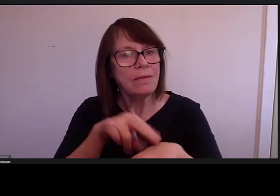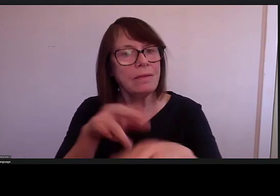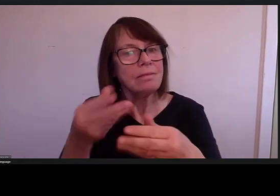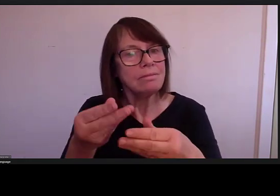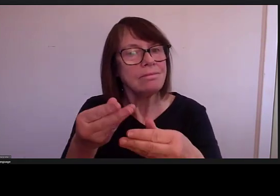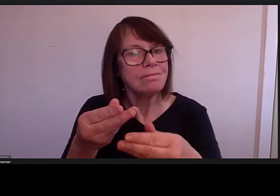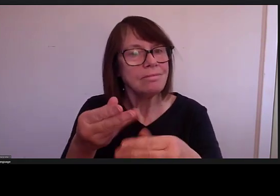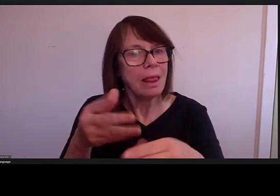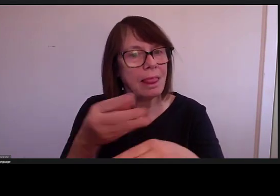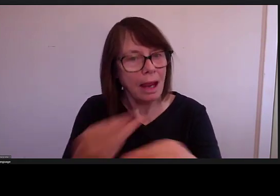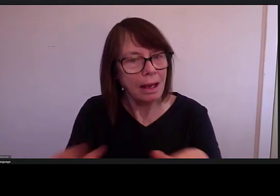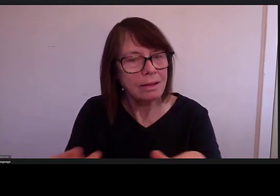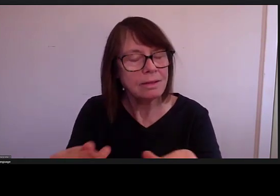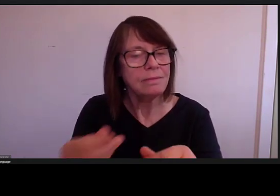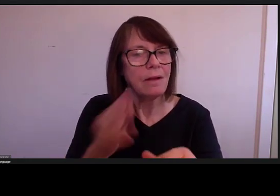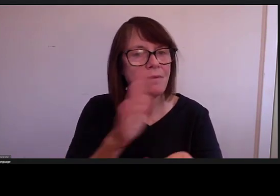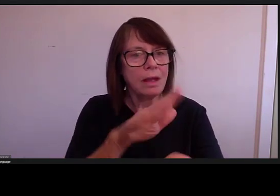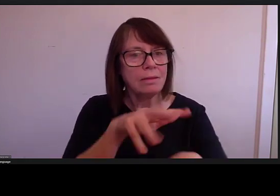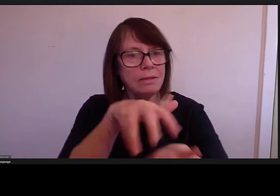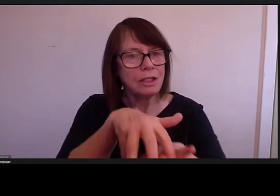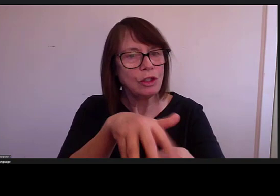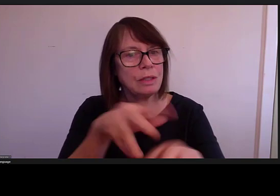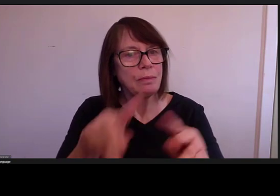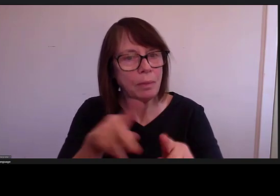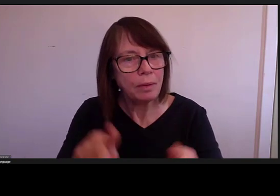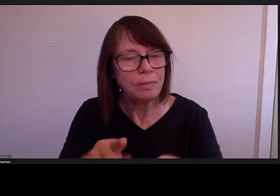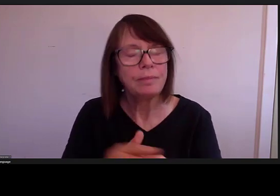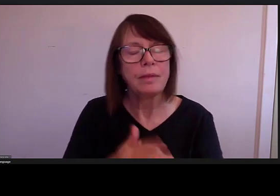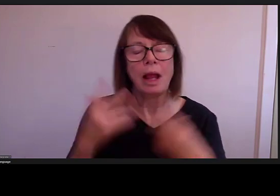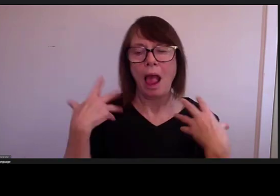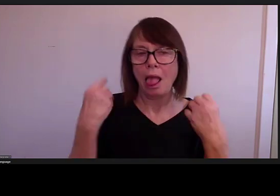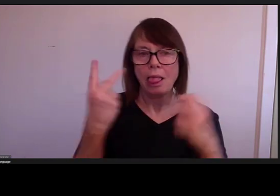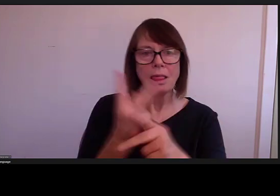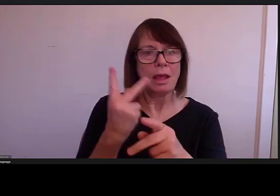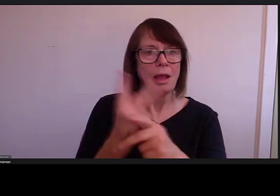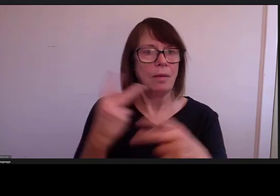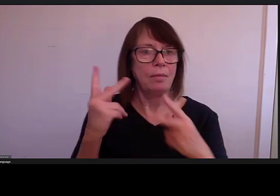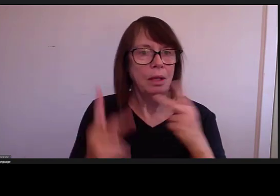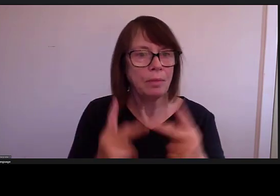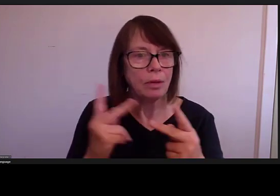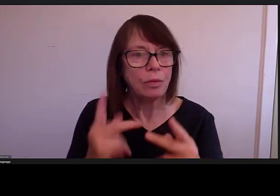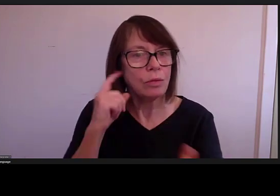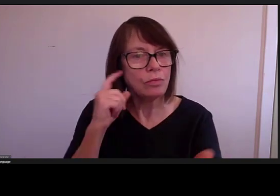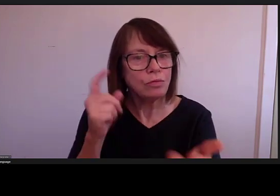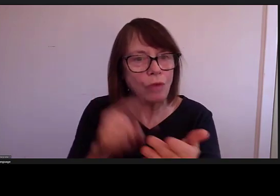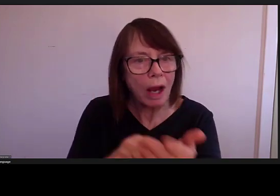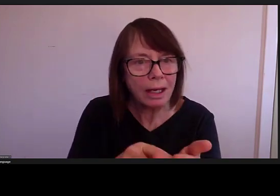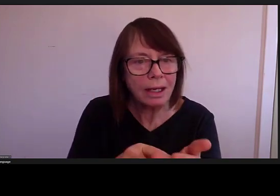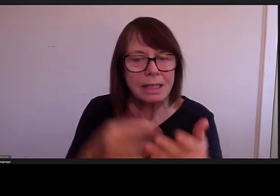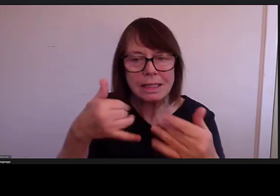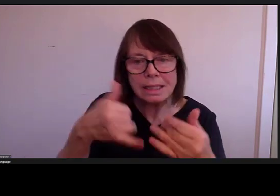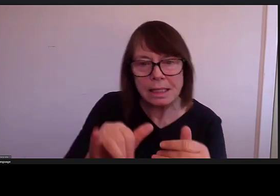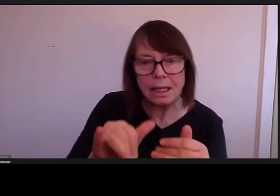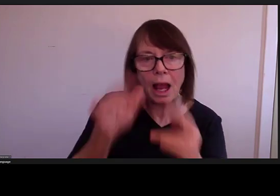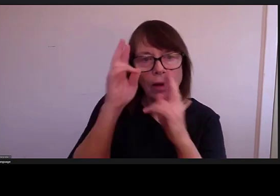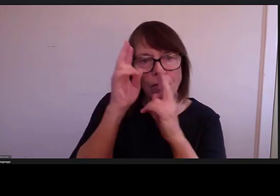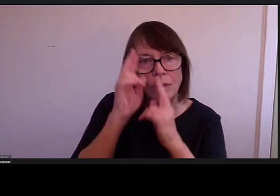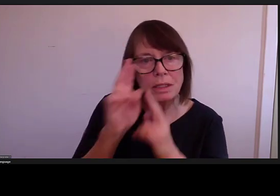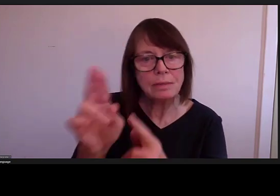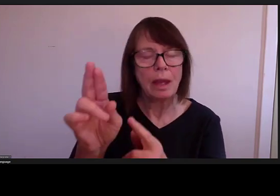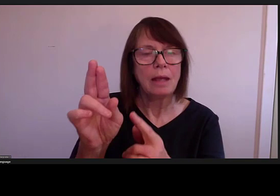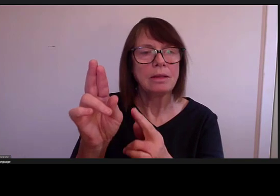Wendat people. At Healthcare Excellence Canada, we recognize that we are still learning how to respectfully